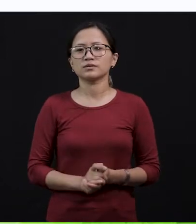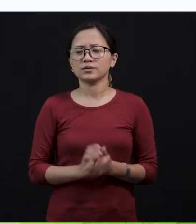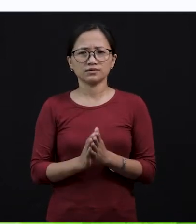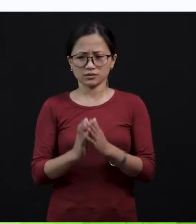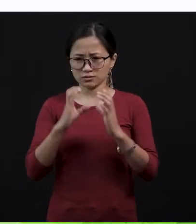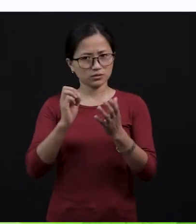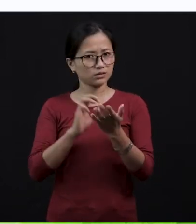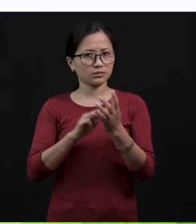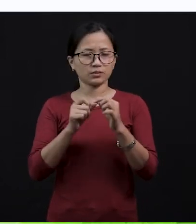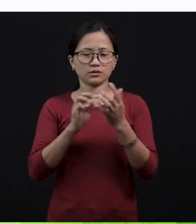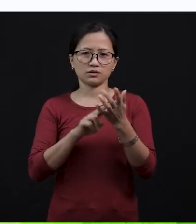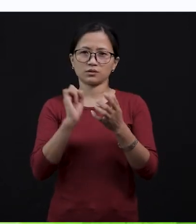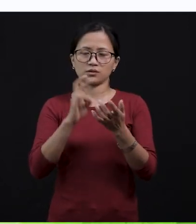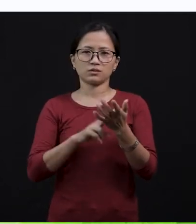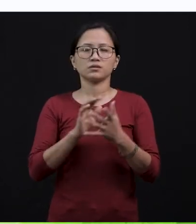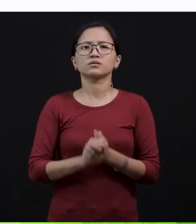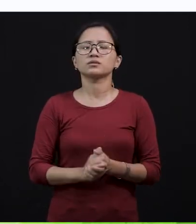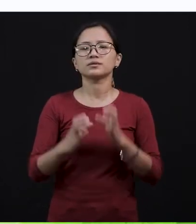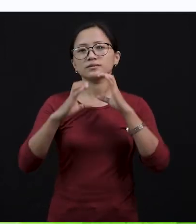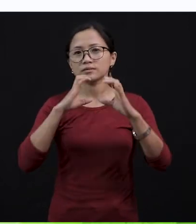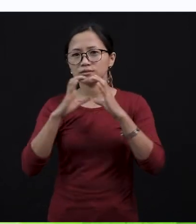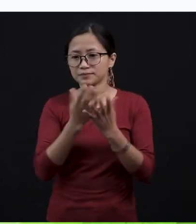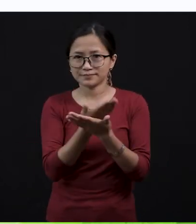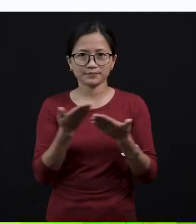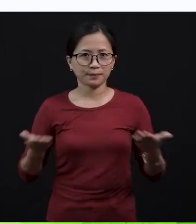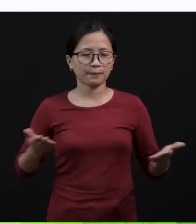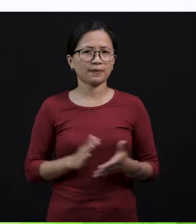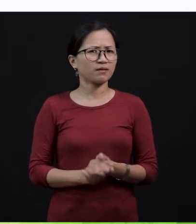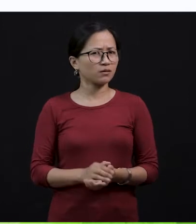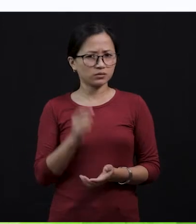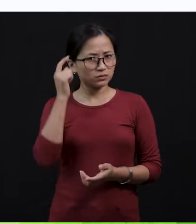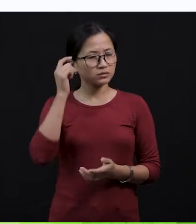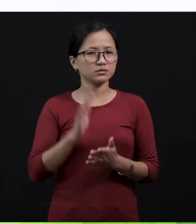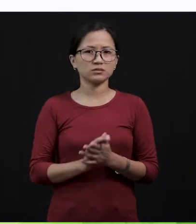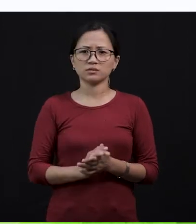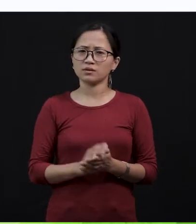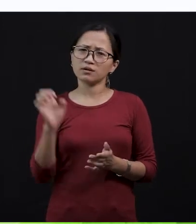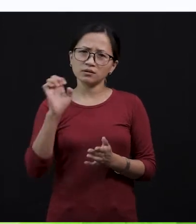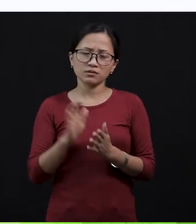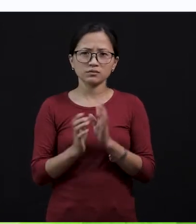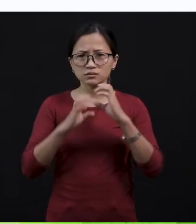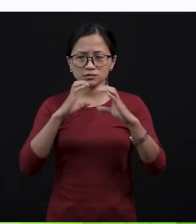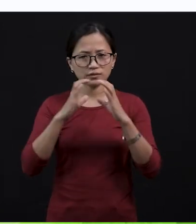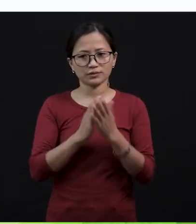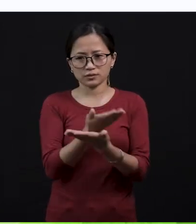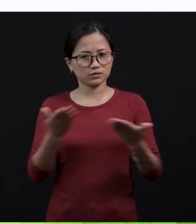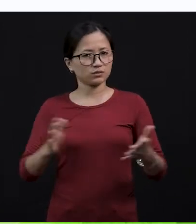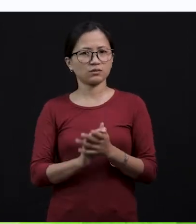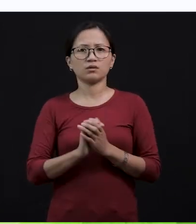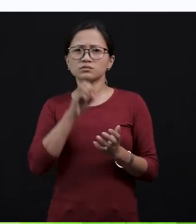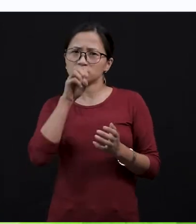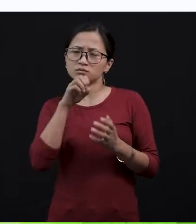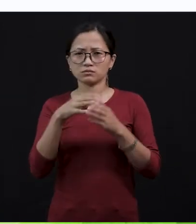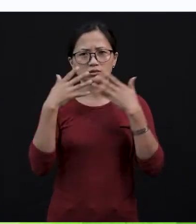great companions and we also communicate with them. Do you ever communicate with your own pets? Maybe you find